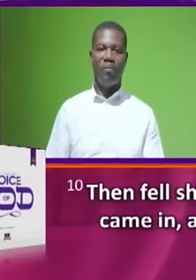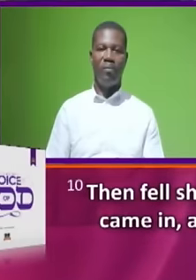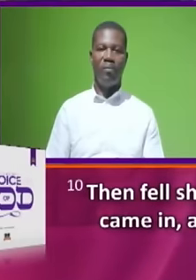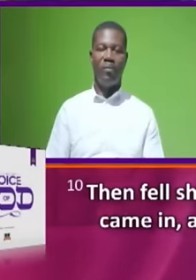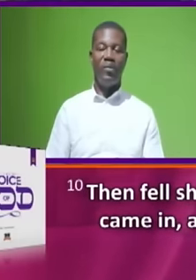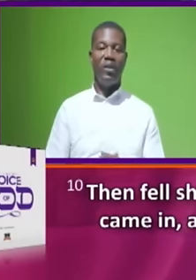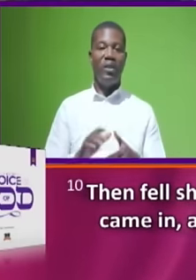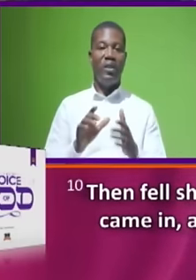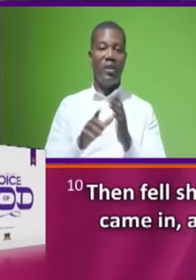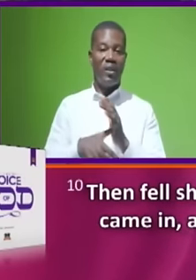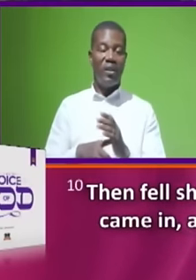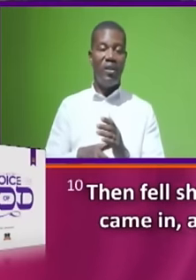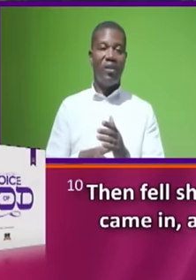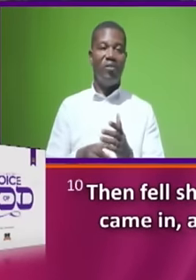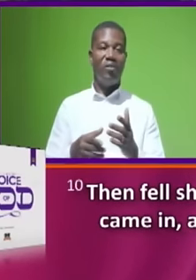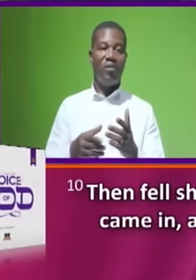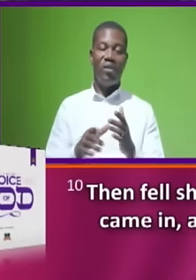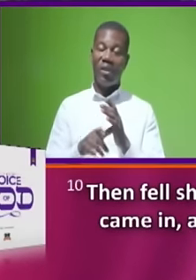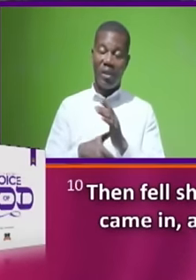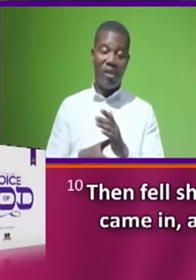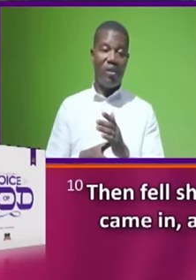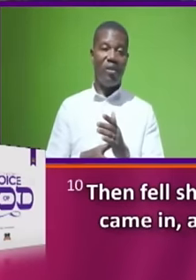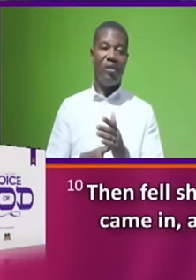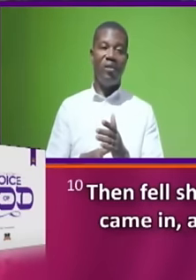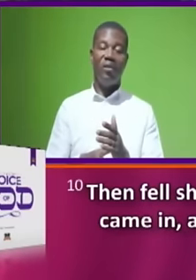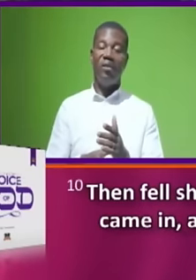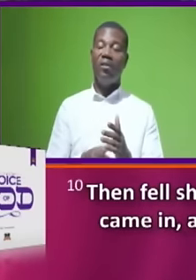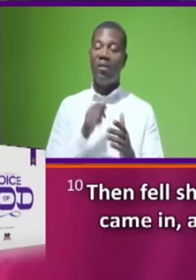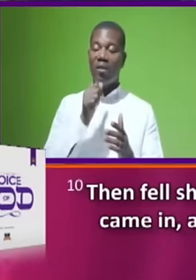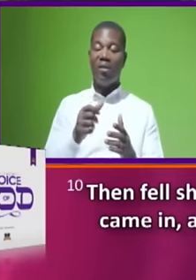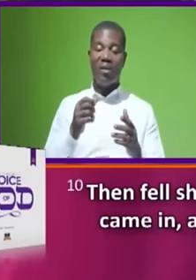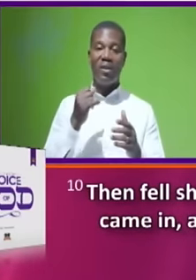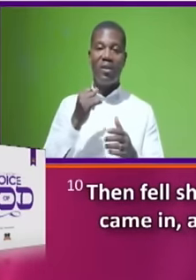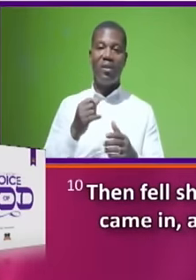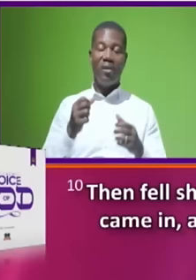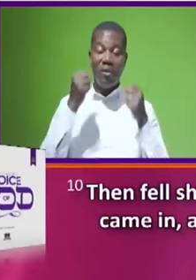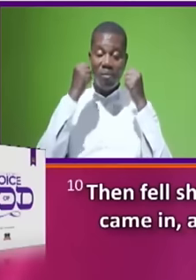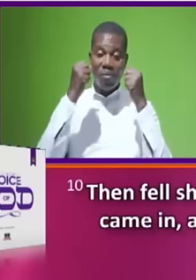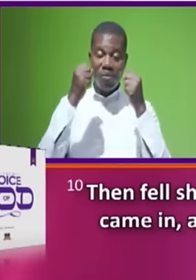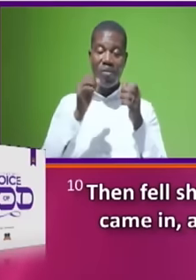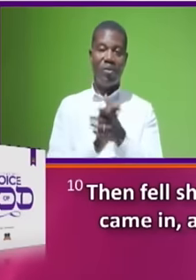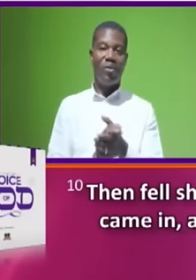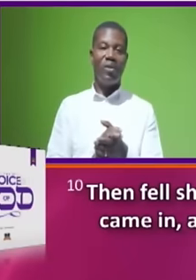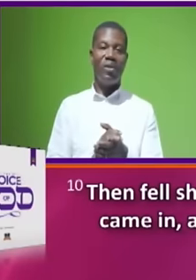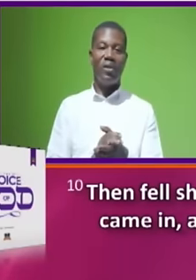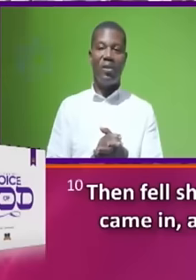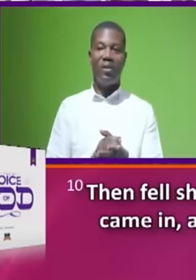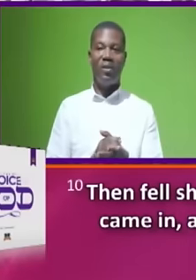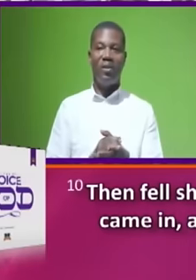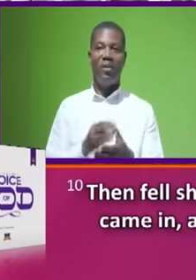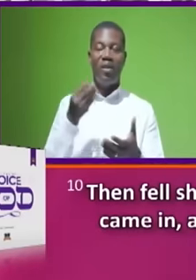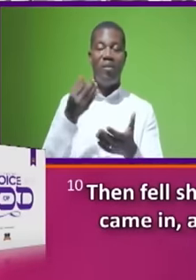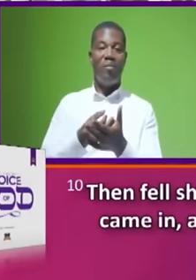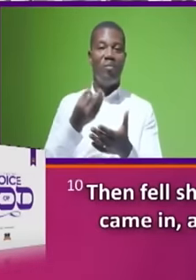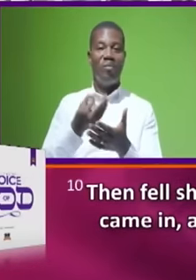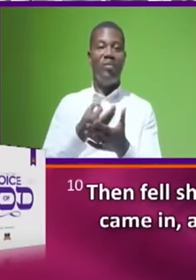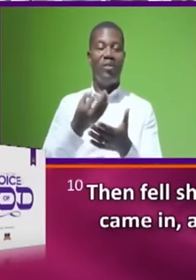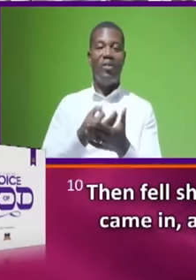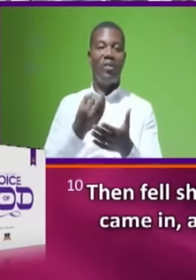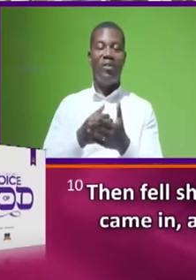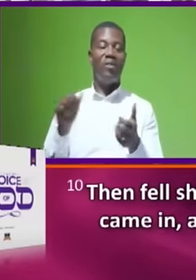sika nebre himself. And do not be destroyed by the lust